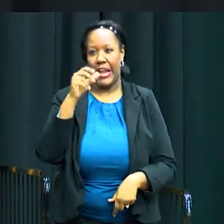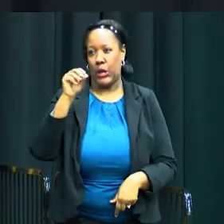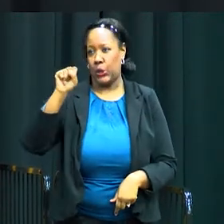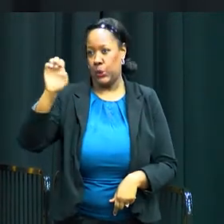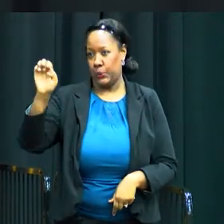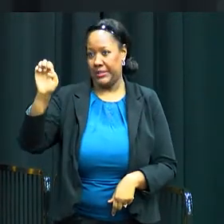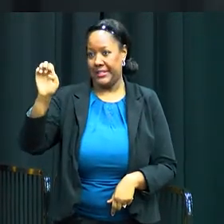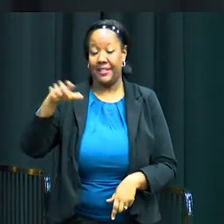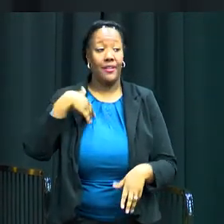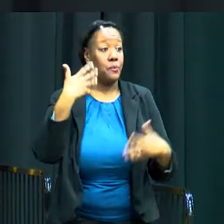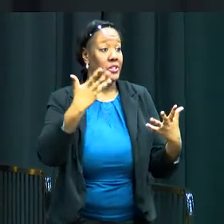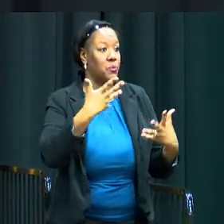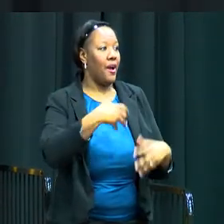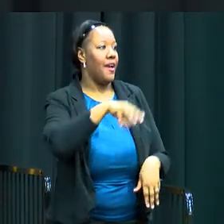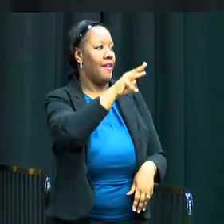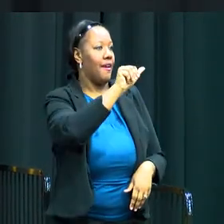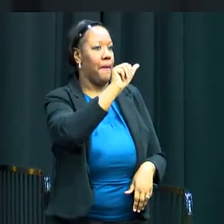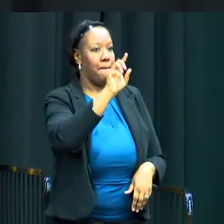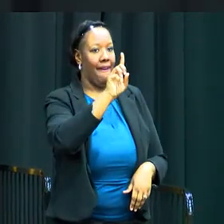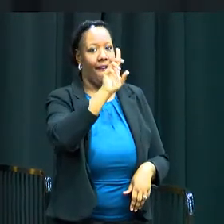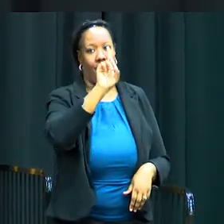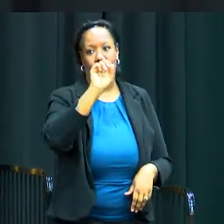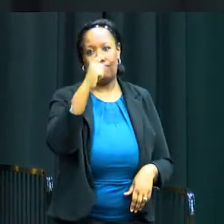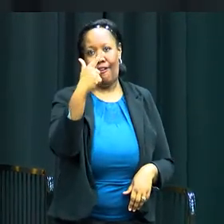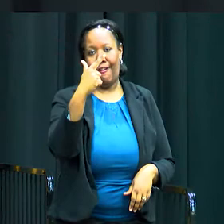It was Mad Dog.